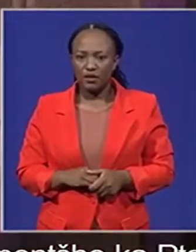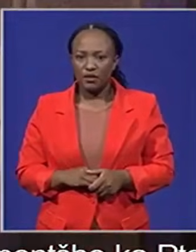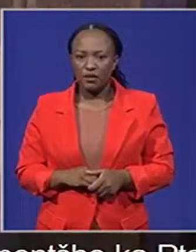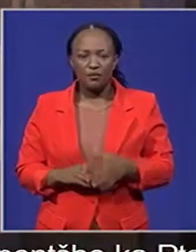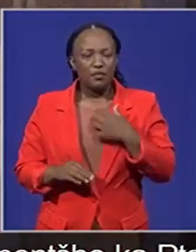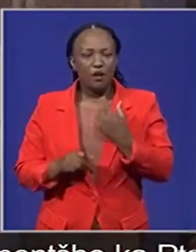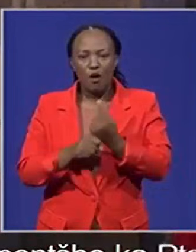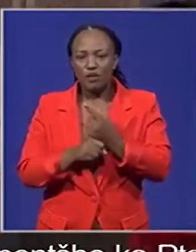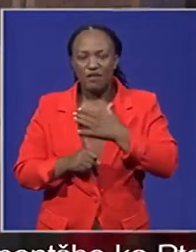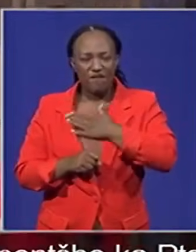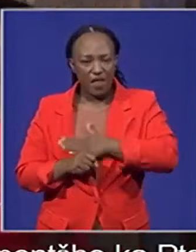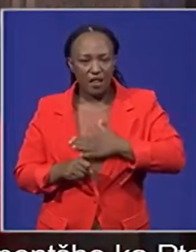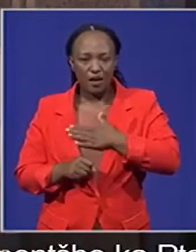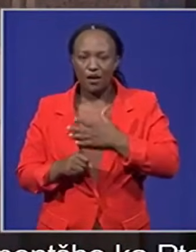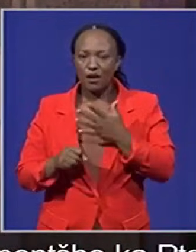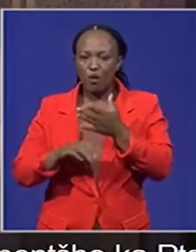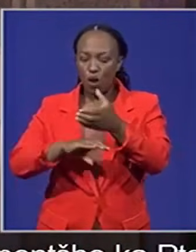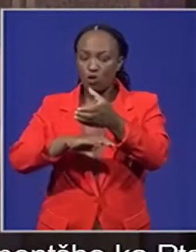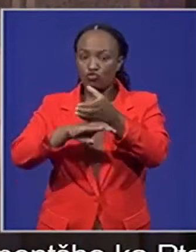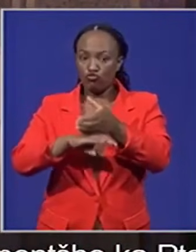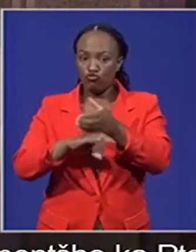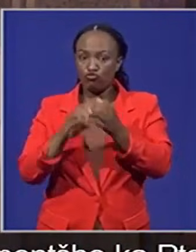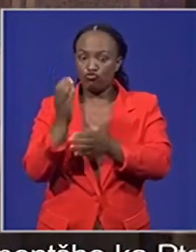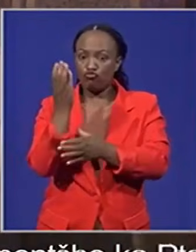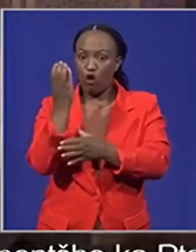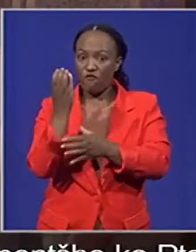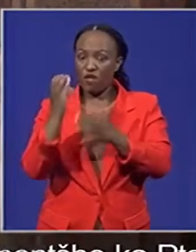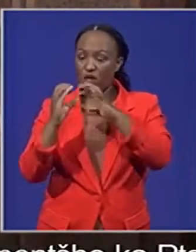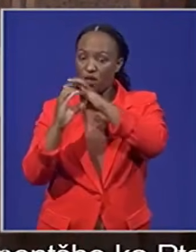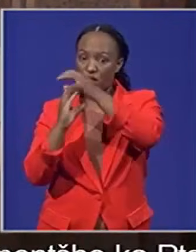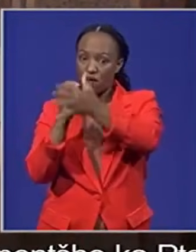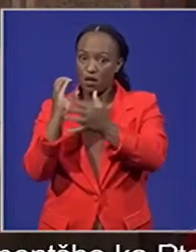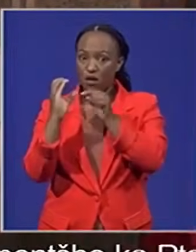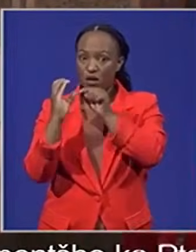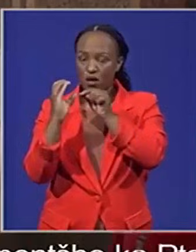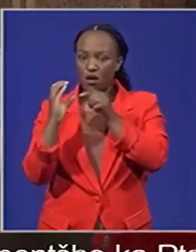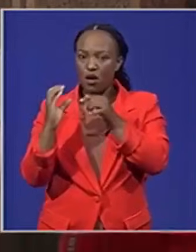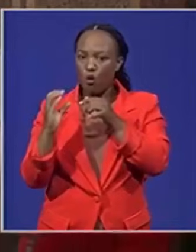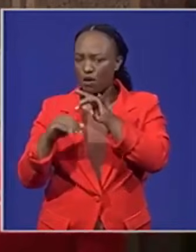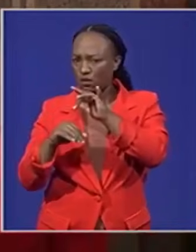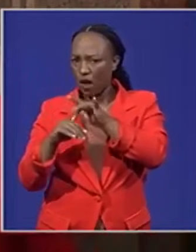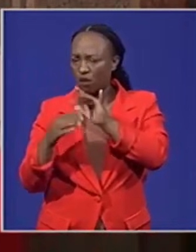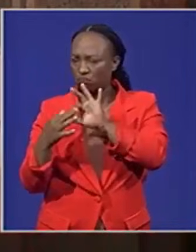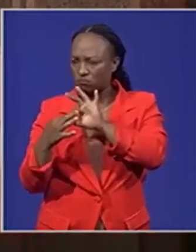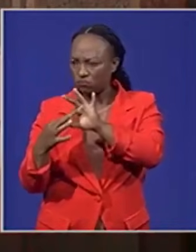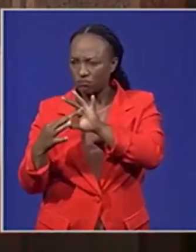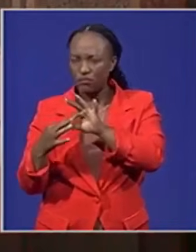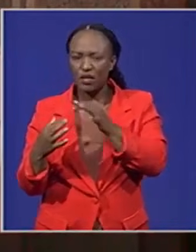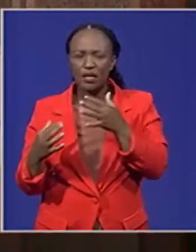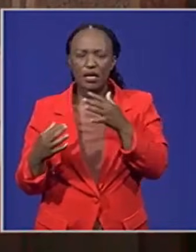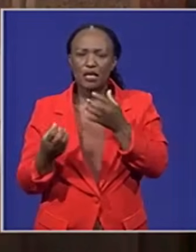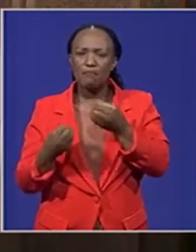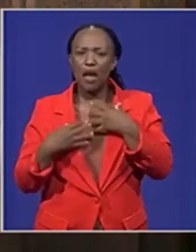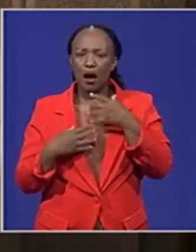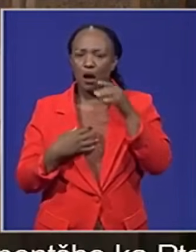that trophy. It brings a lot of memories, more especially to me, but it's not about